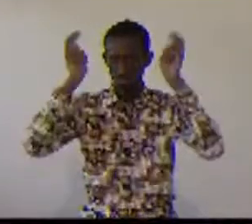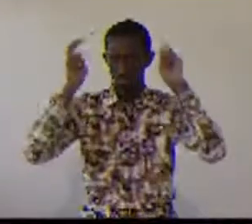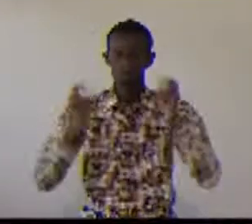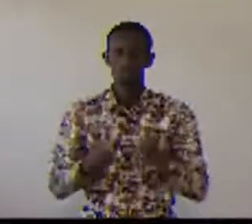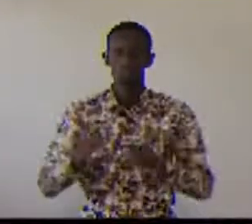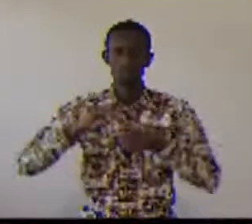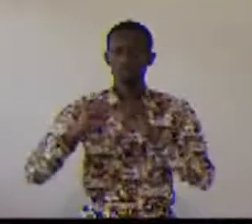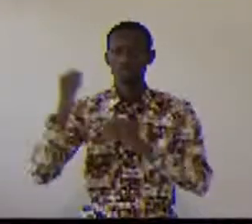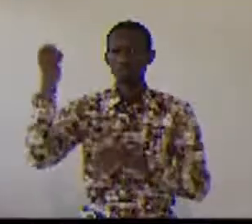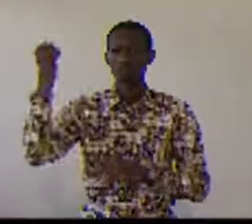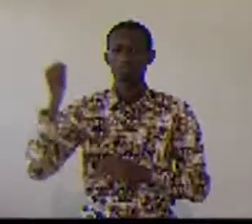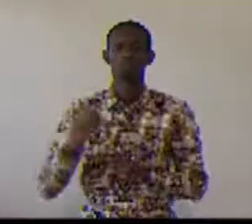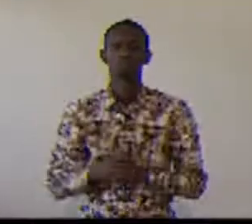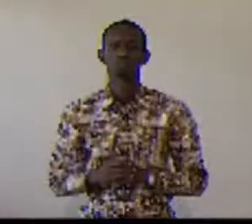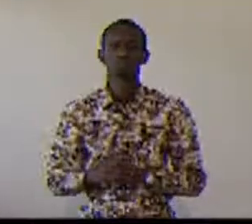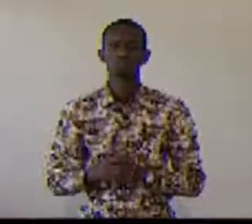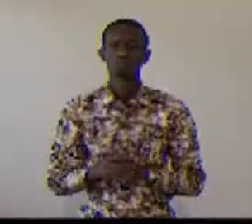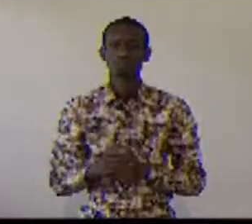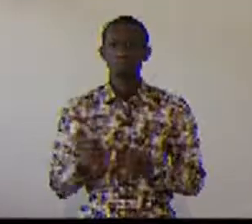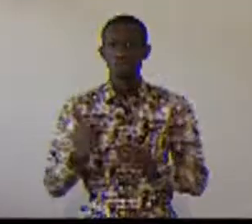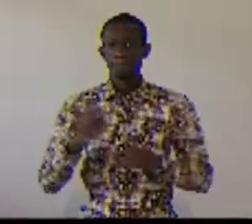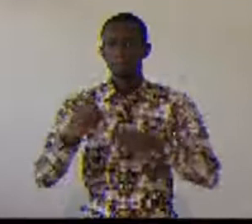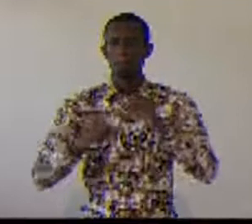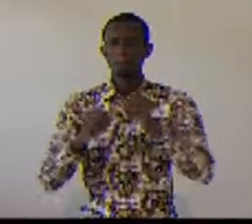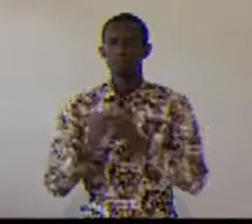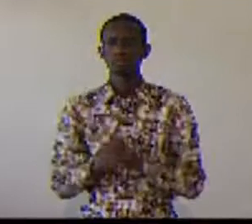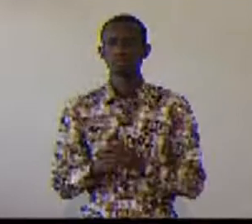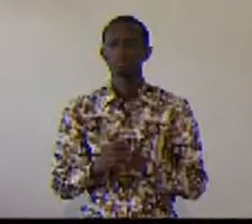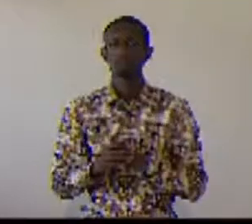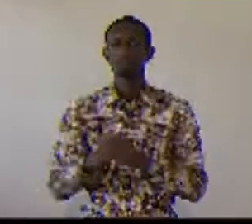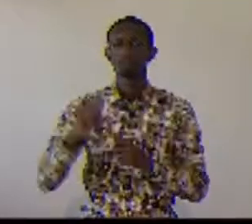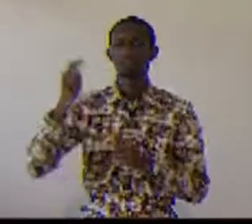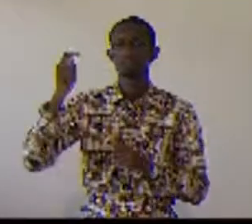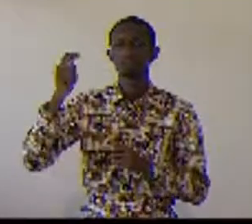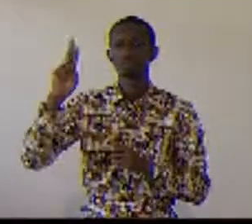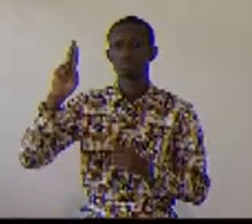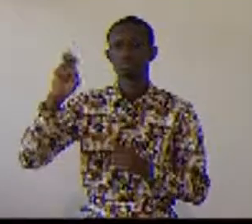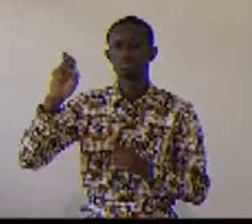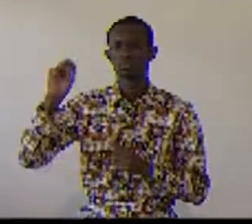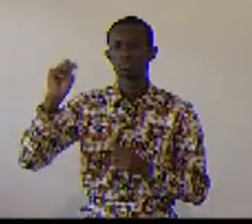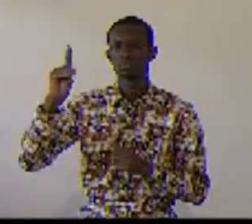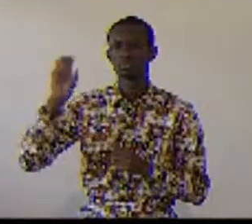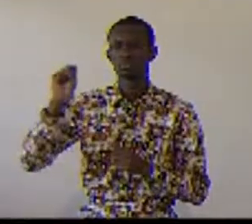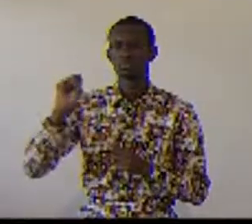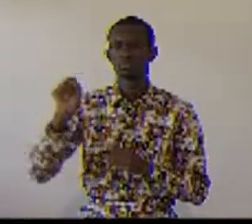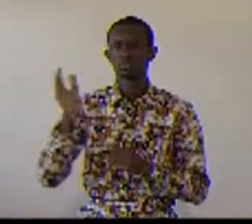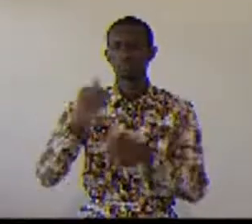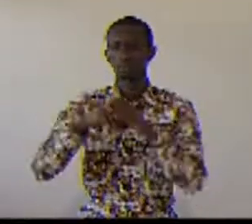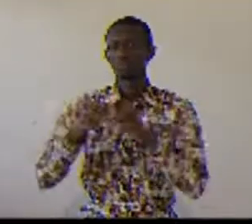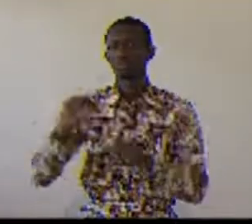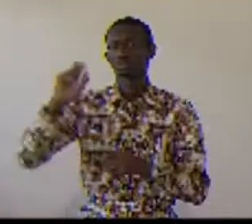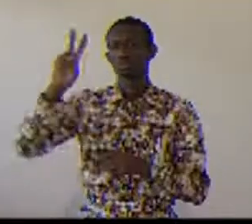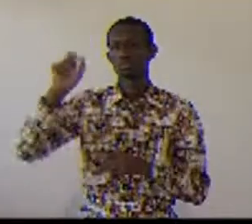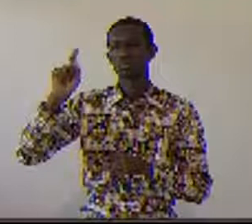trends in the variation of physical properties in the periodic table. And the lesson we have today is